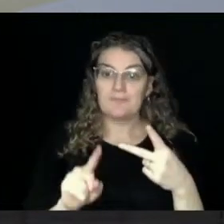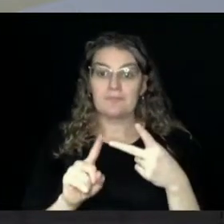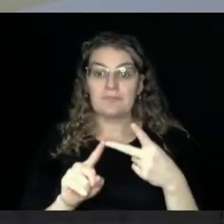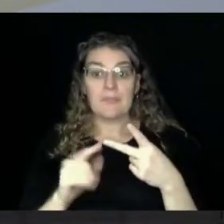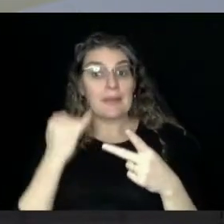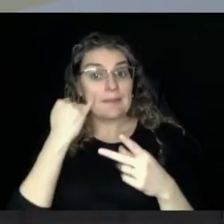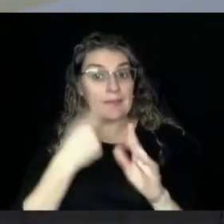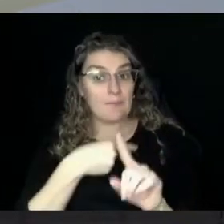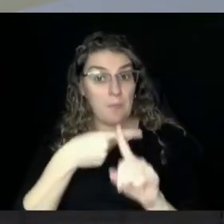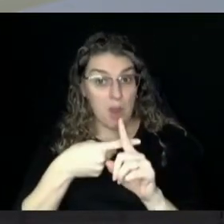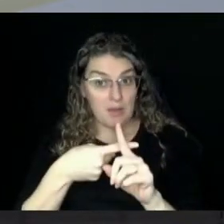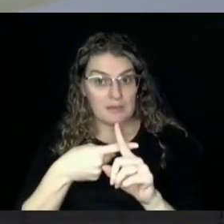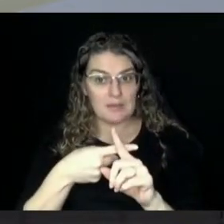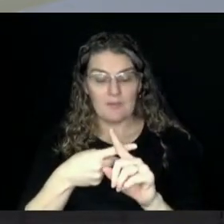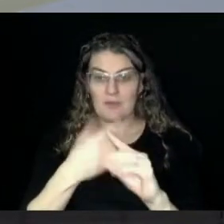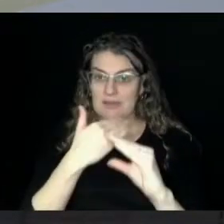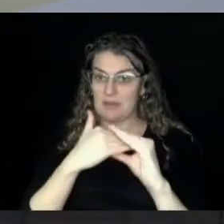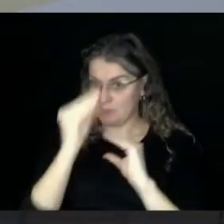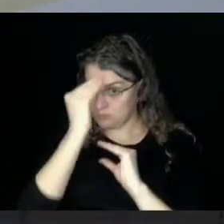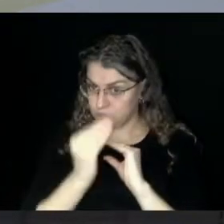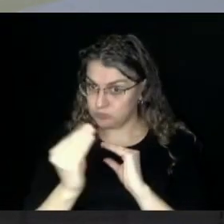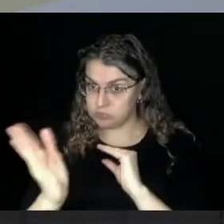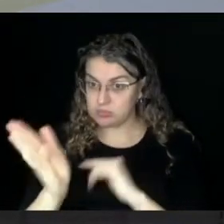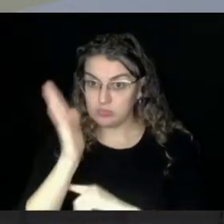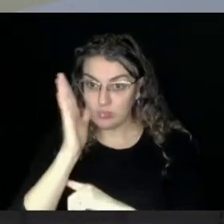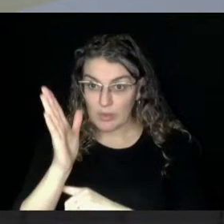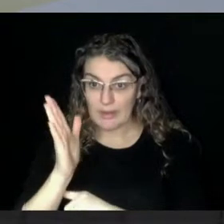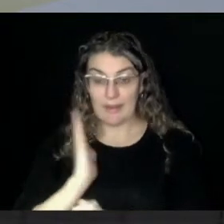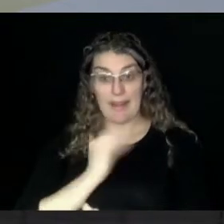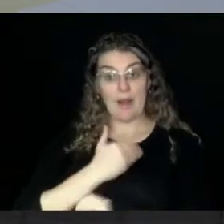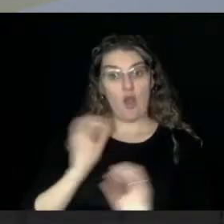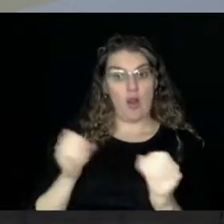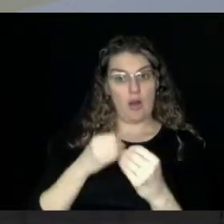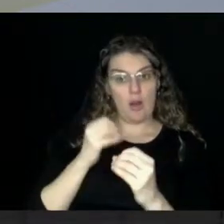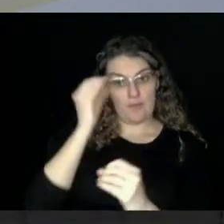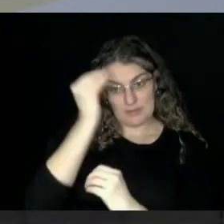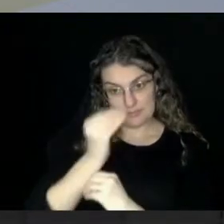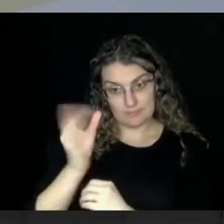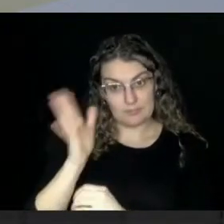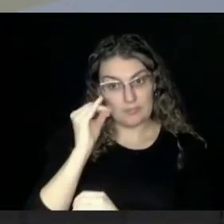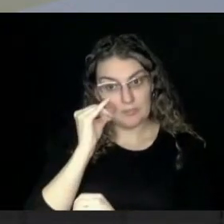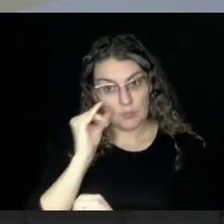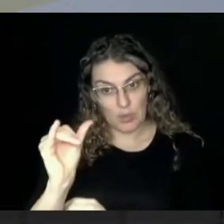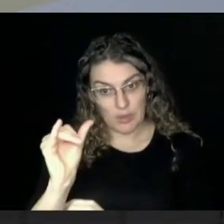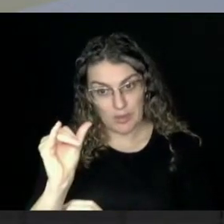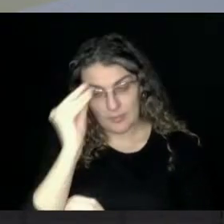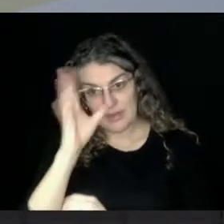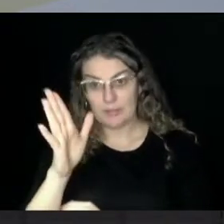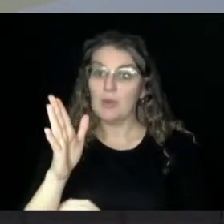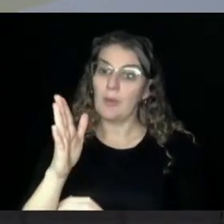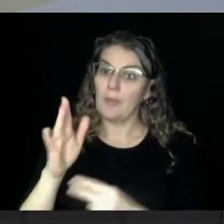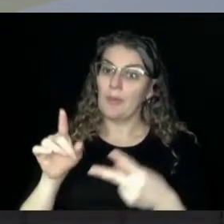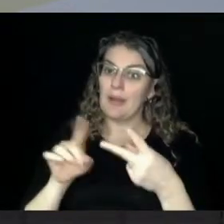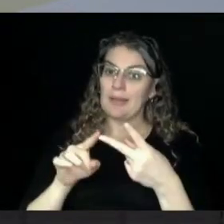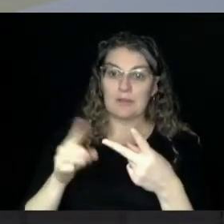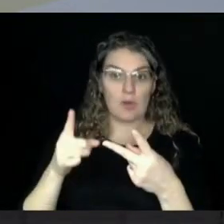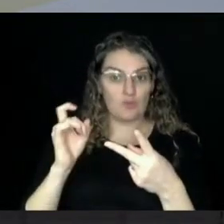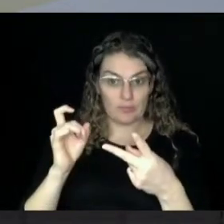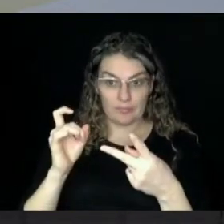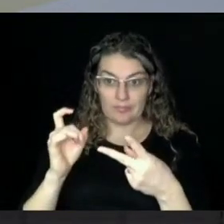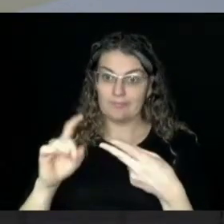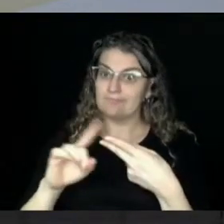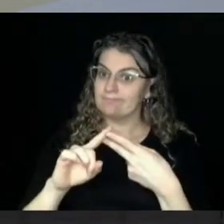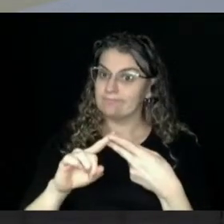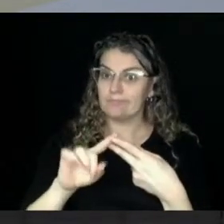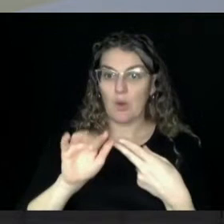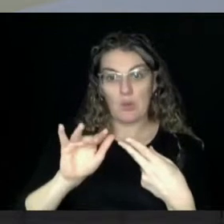test result, and it will be someone from our office who would be calling the person with their test result. It does not change the